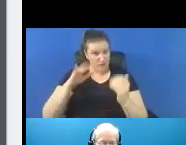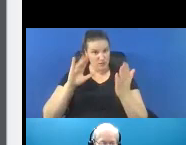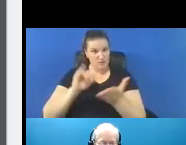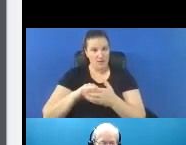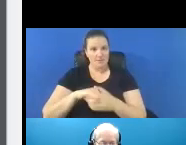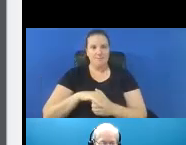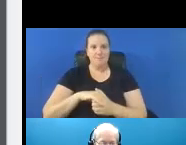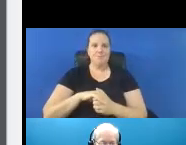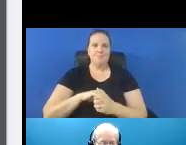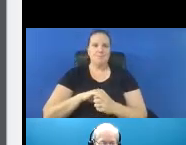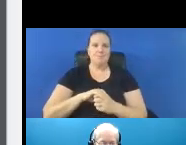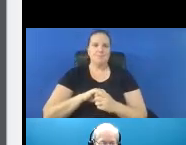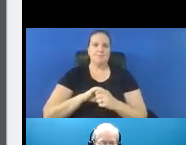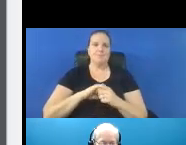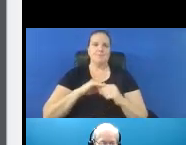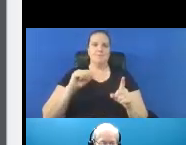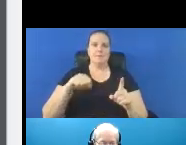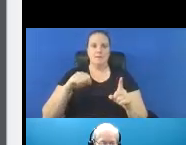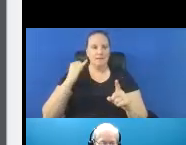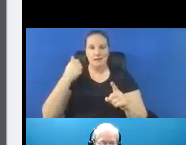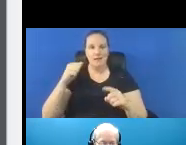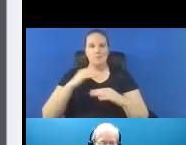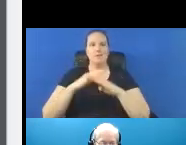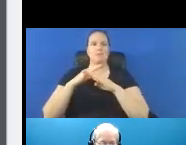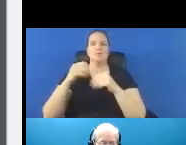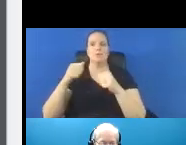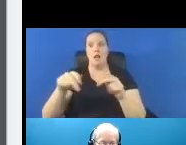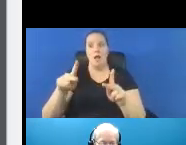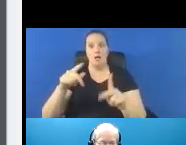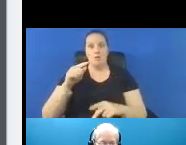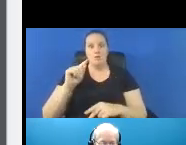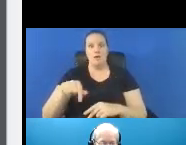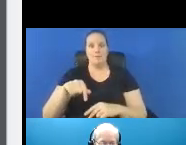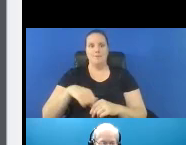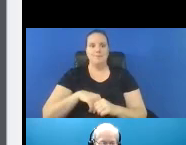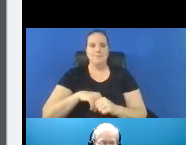Yes, it would look at if there's any impediments for allowing that.